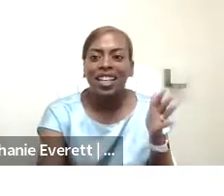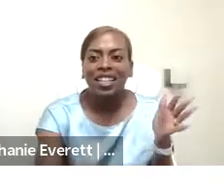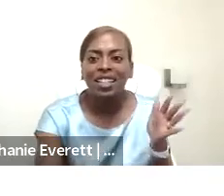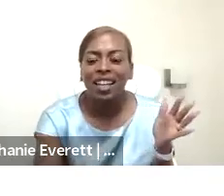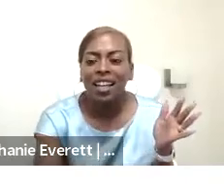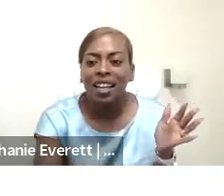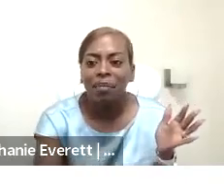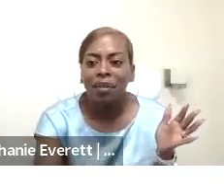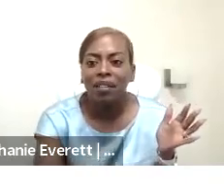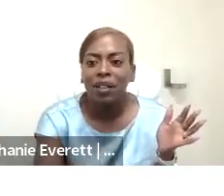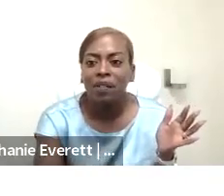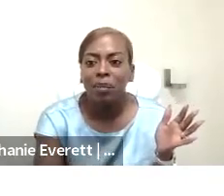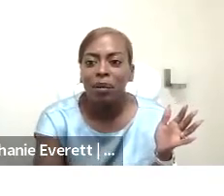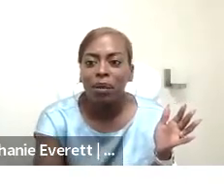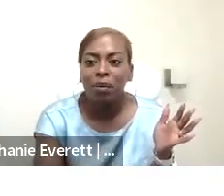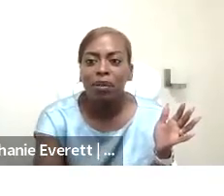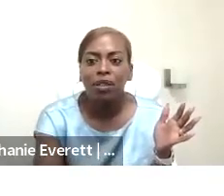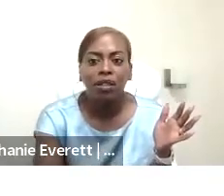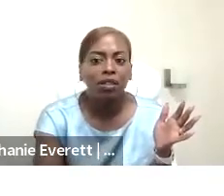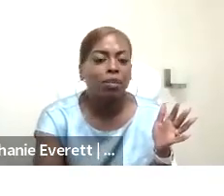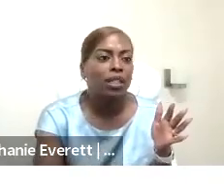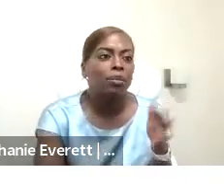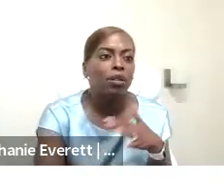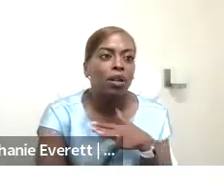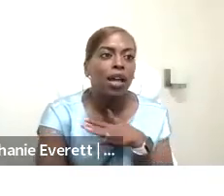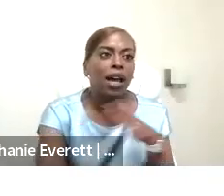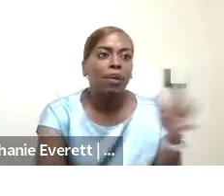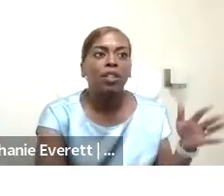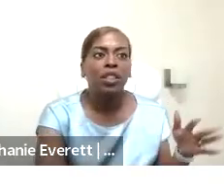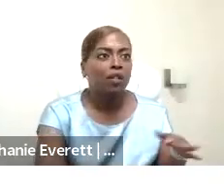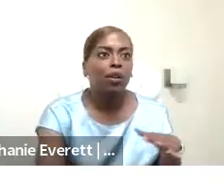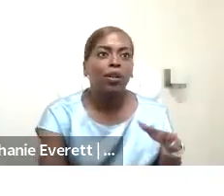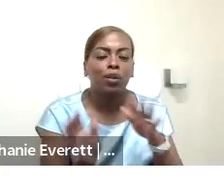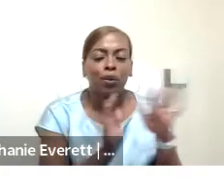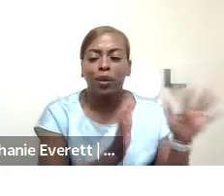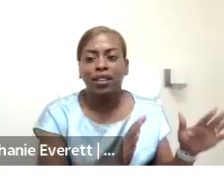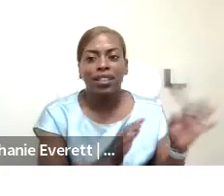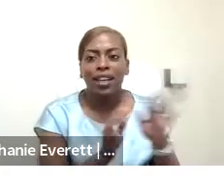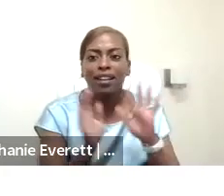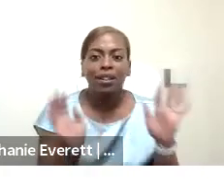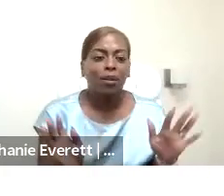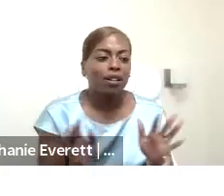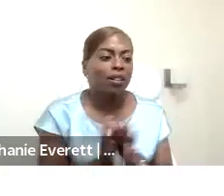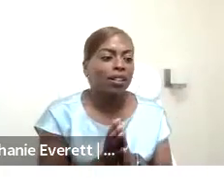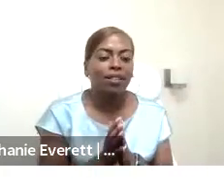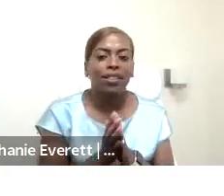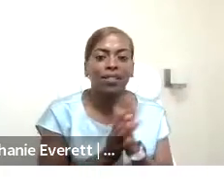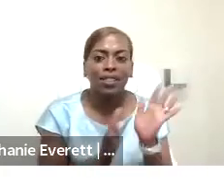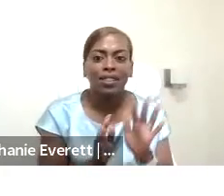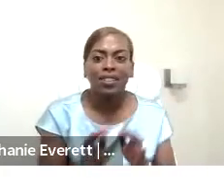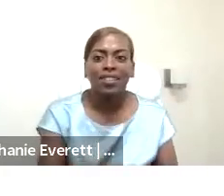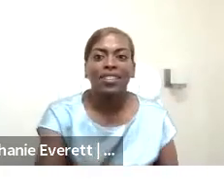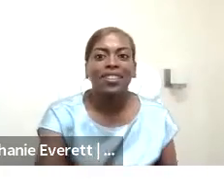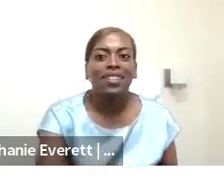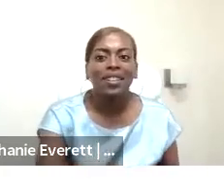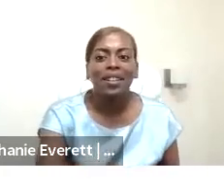John and I believe one of our public members also put it up. So I appreciate everyone who threw it in the chat. You all are